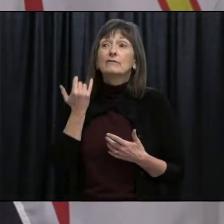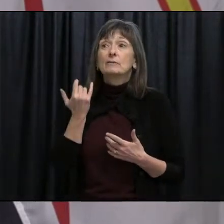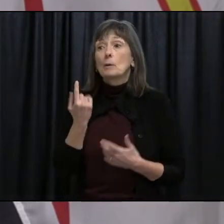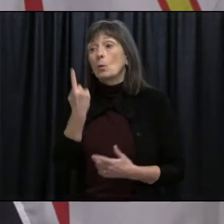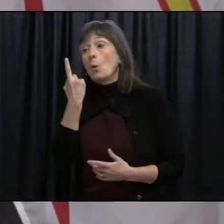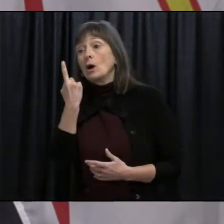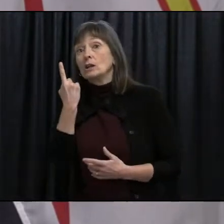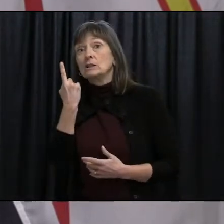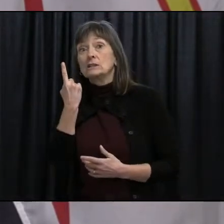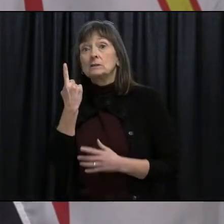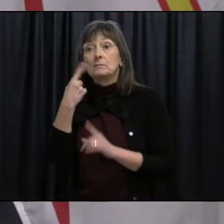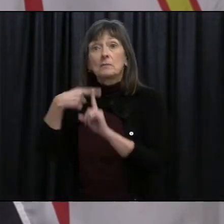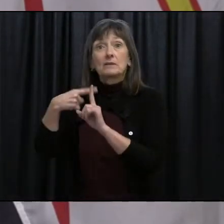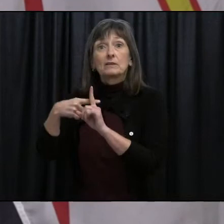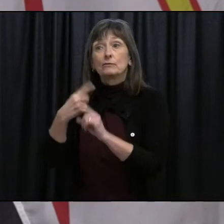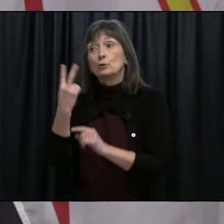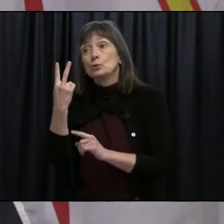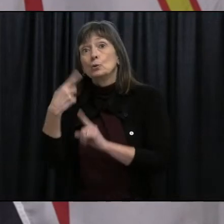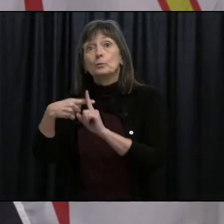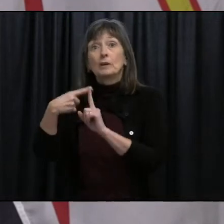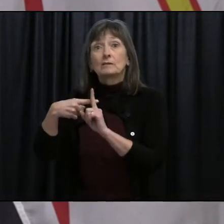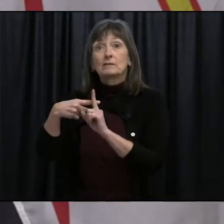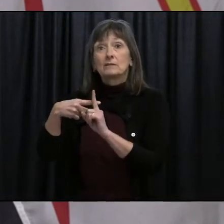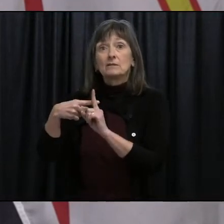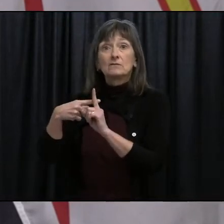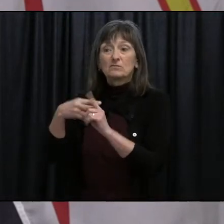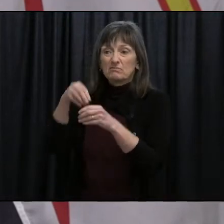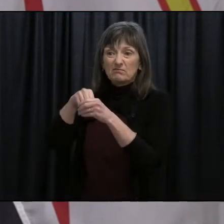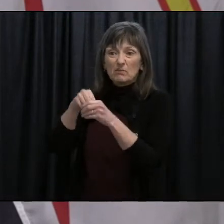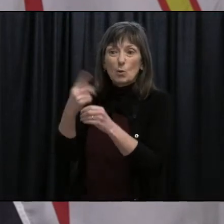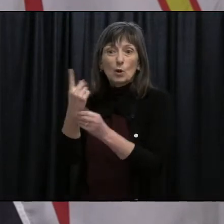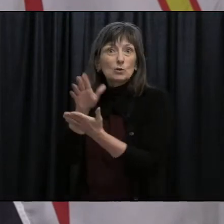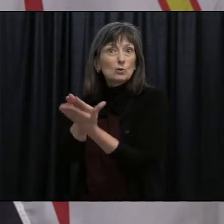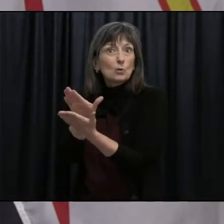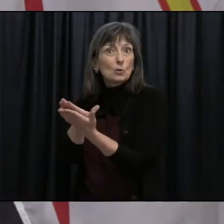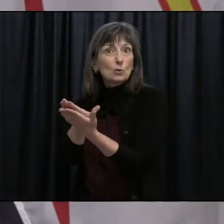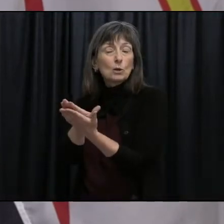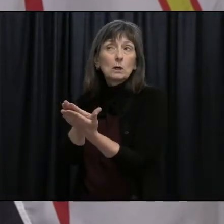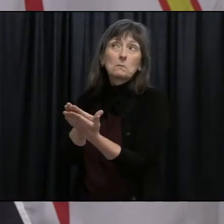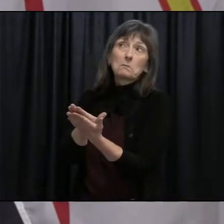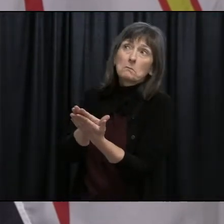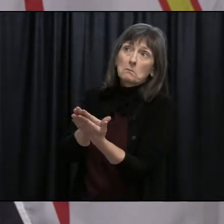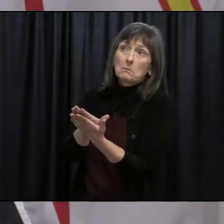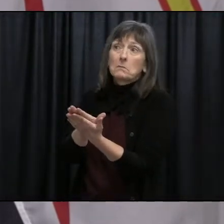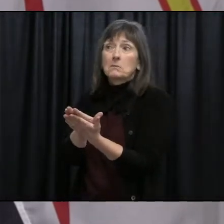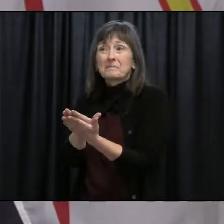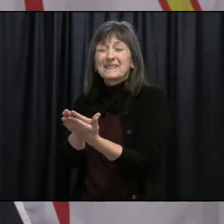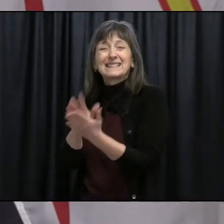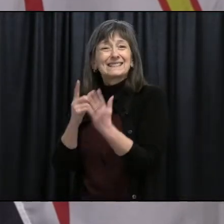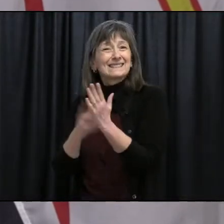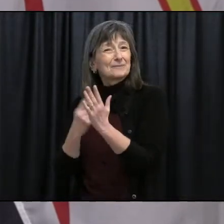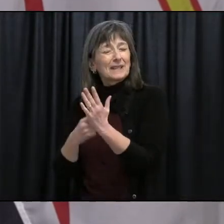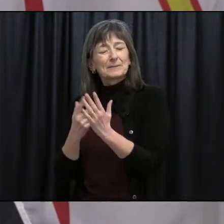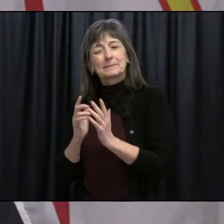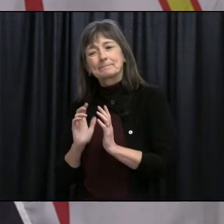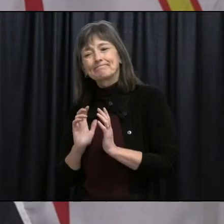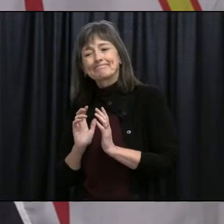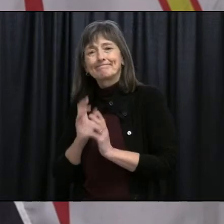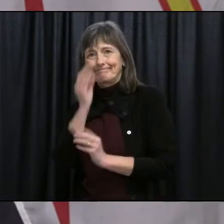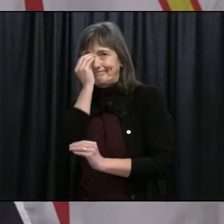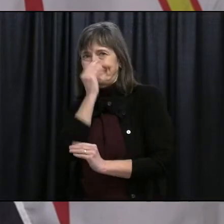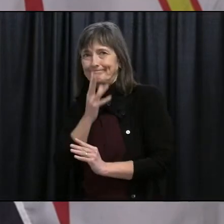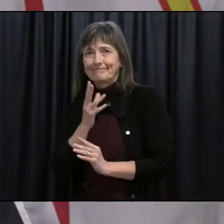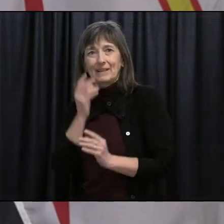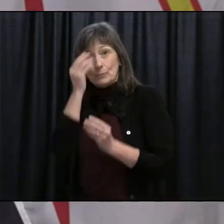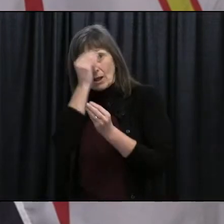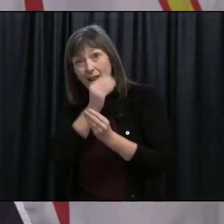one case or two cases in a school, for example, you could run the risk of someone being able to be